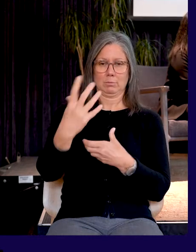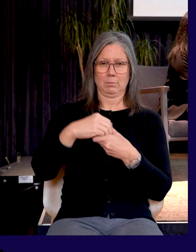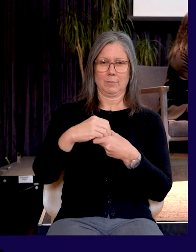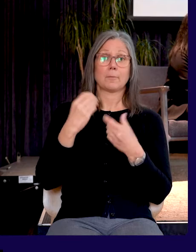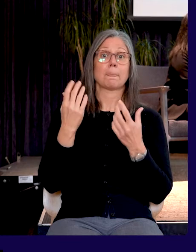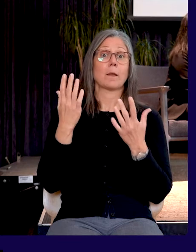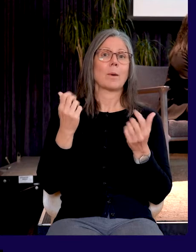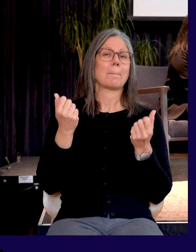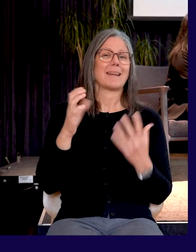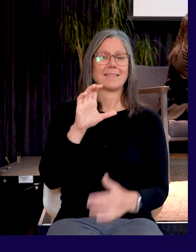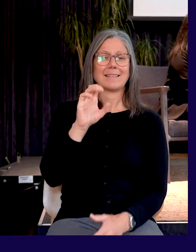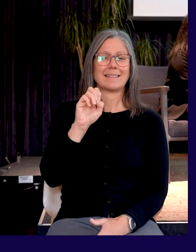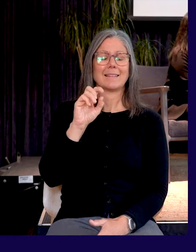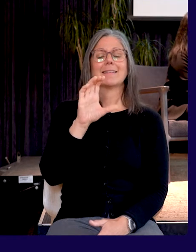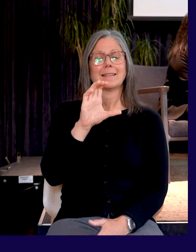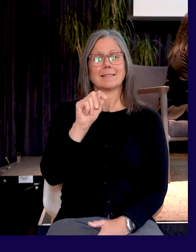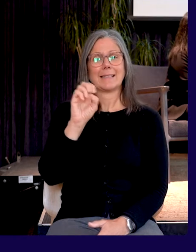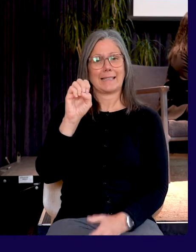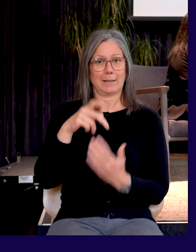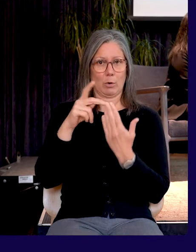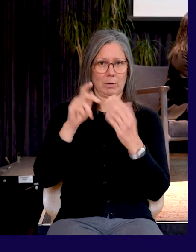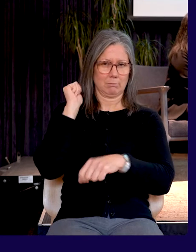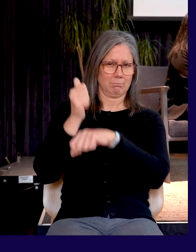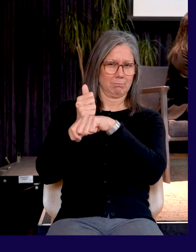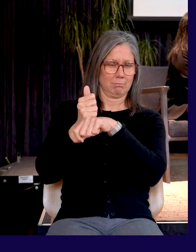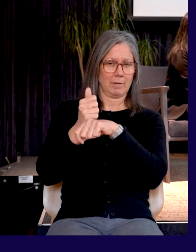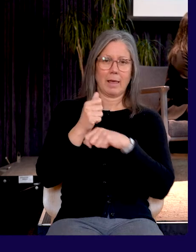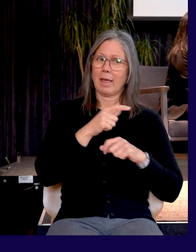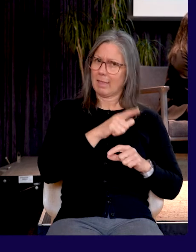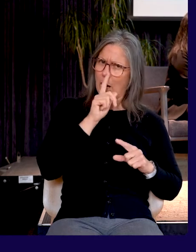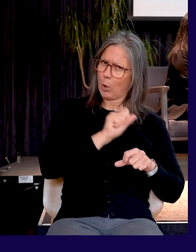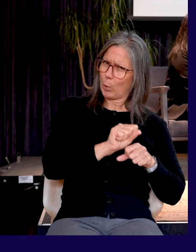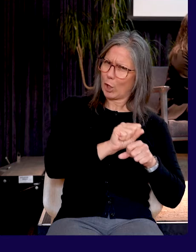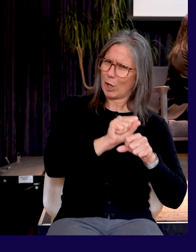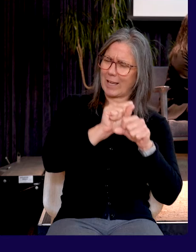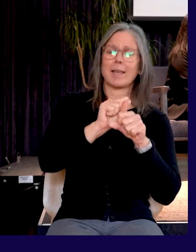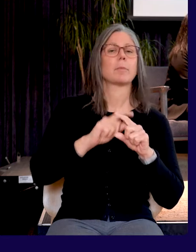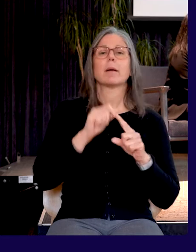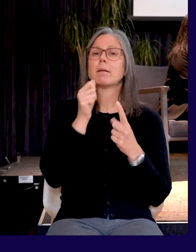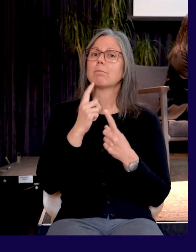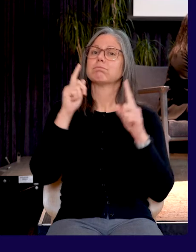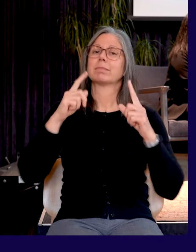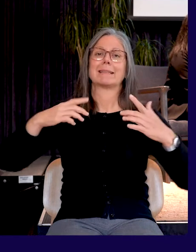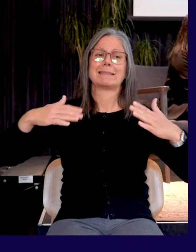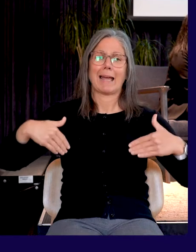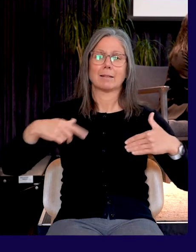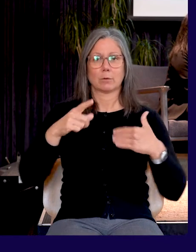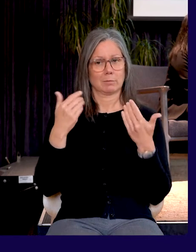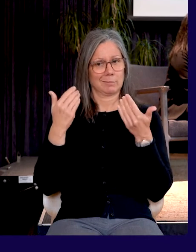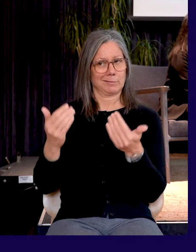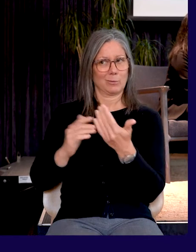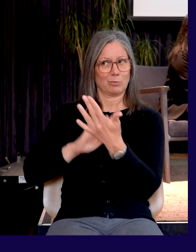you see so many CTE programs and all these things out. But they're getting there. We're just not quite all the way there yet. But so reach out, get